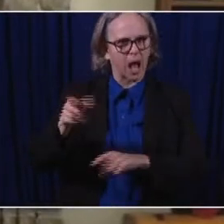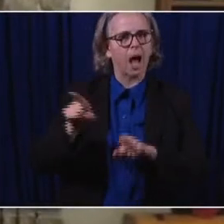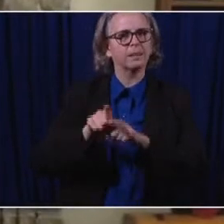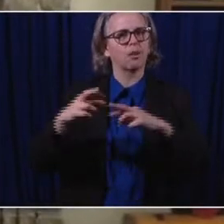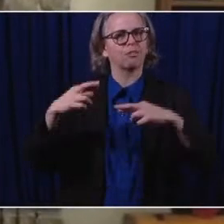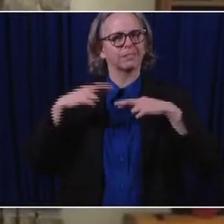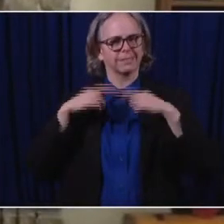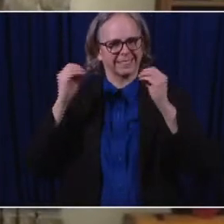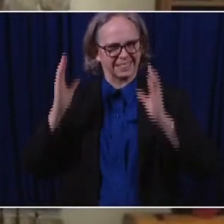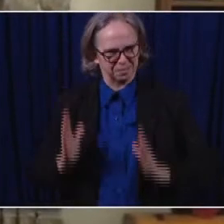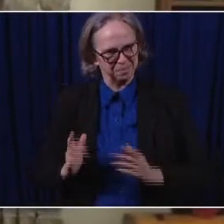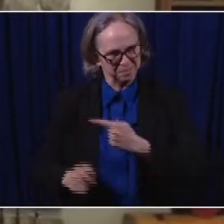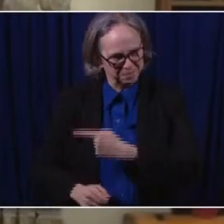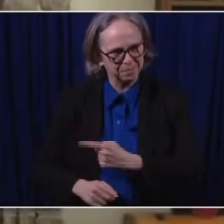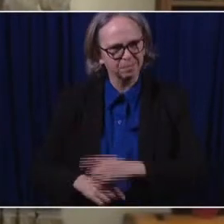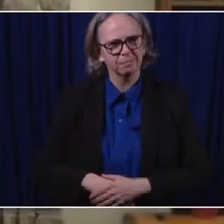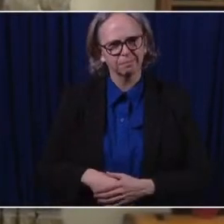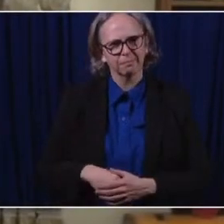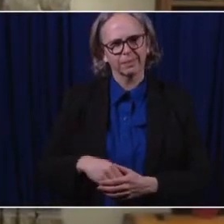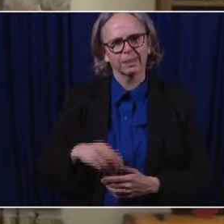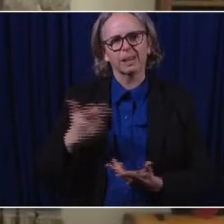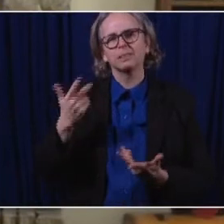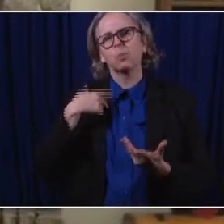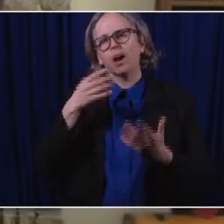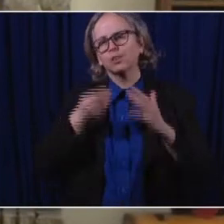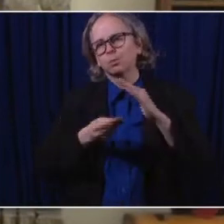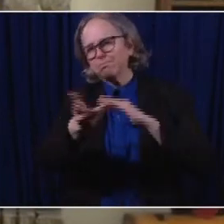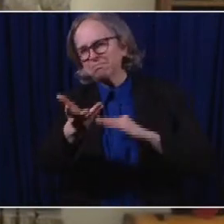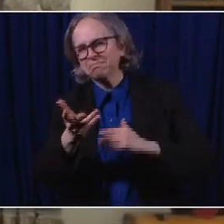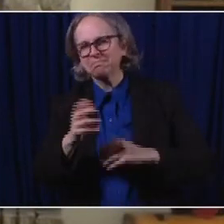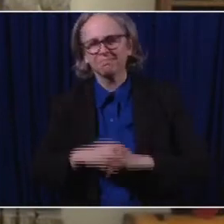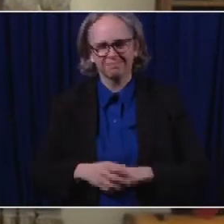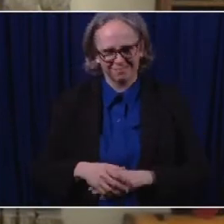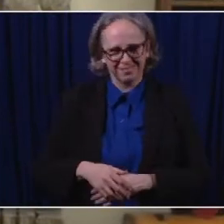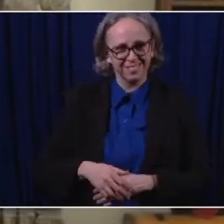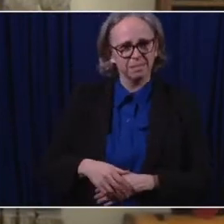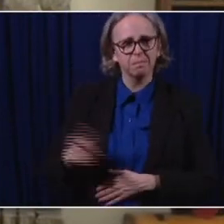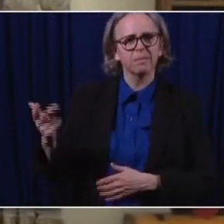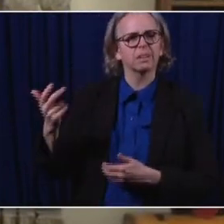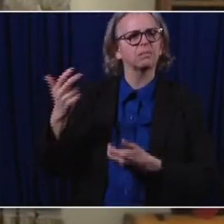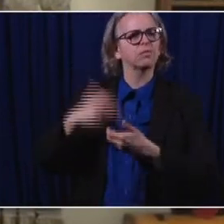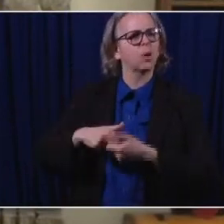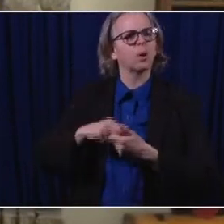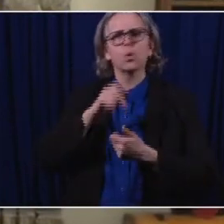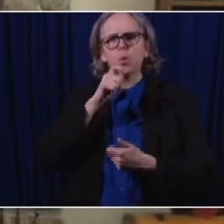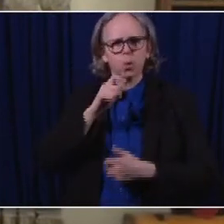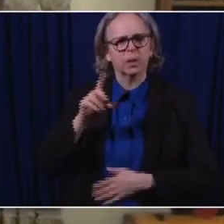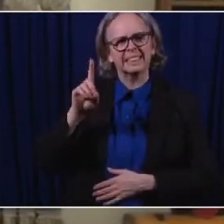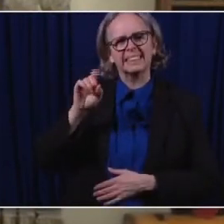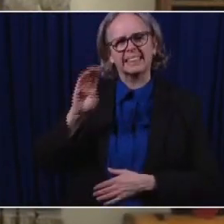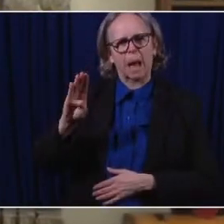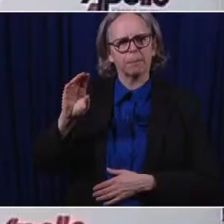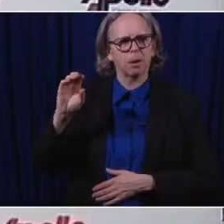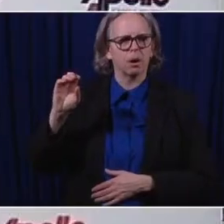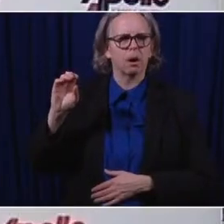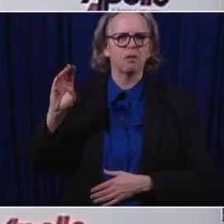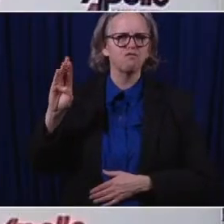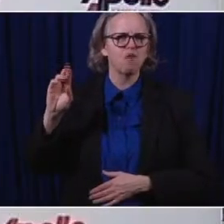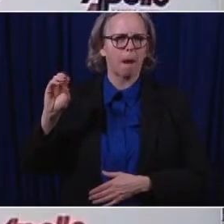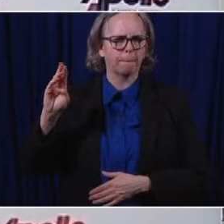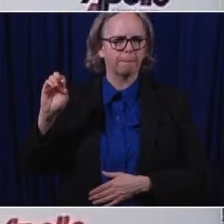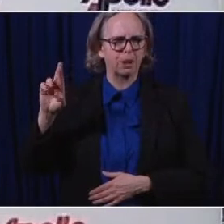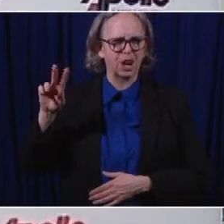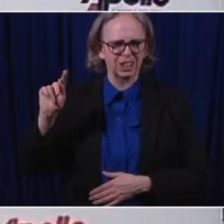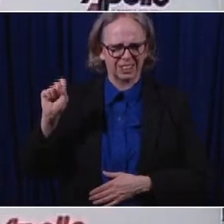trivia information there. Joining us is Deb Roberts, Allen County Public Health Director of Nursing. How you doing?